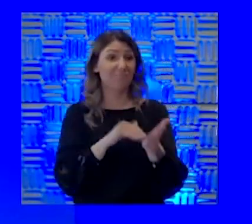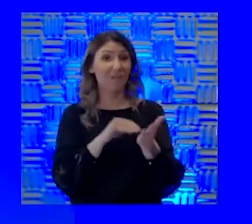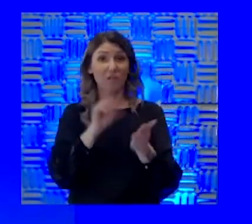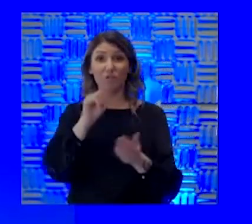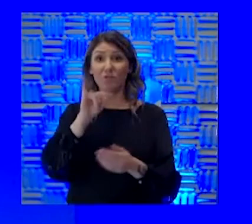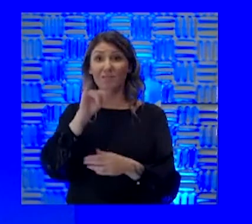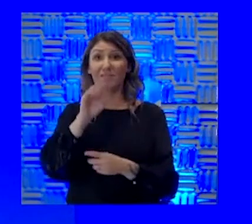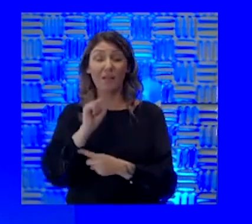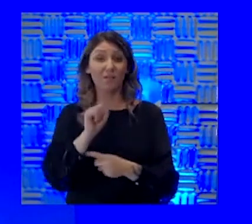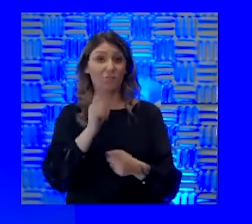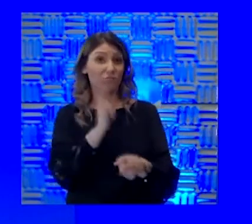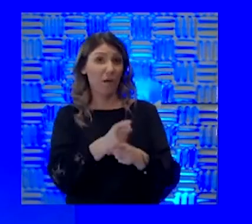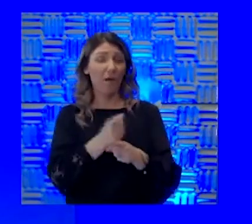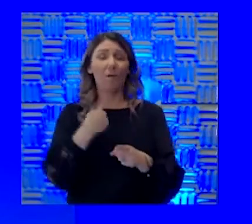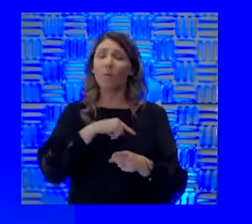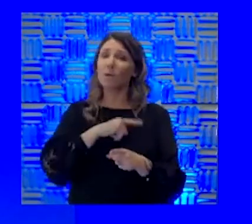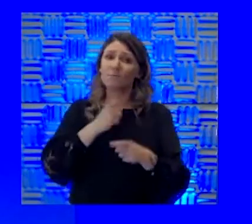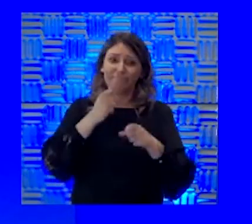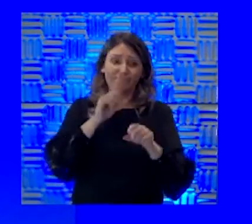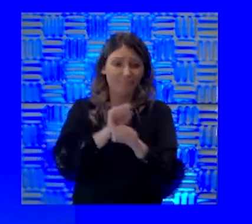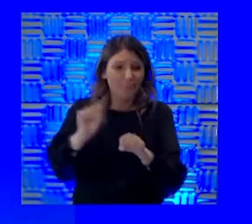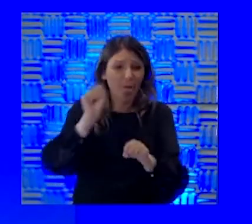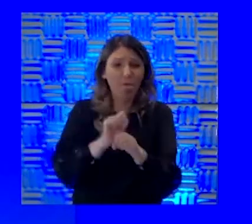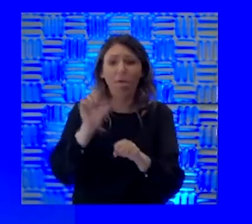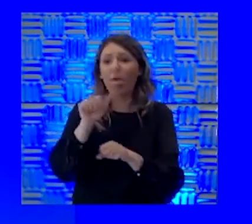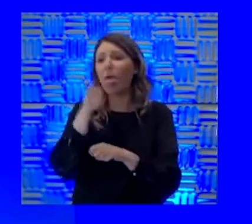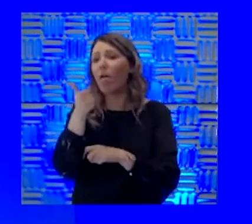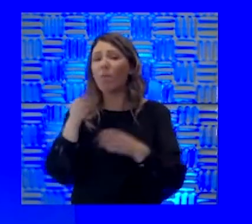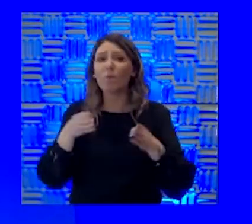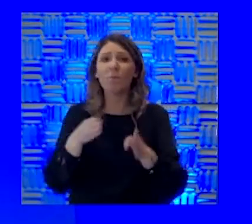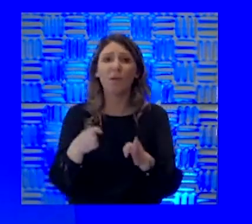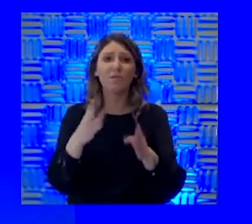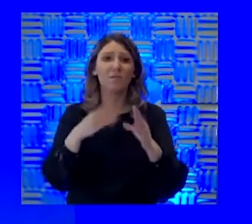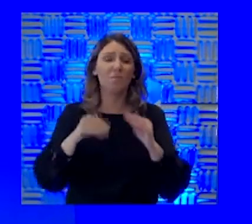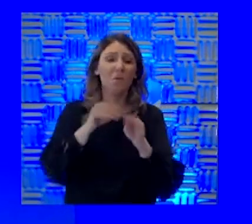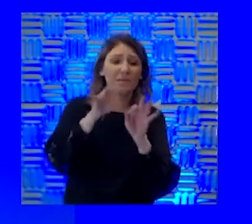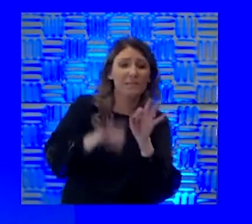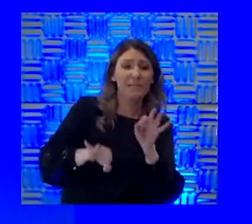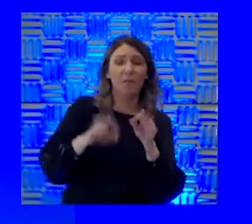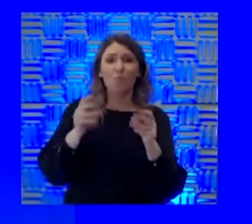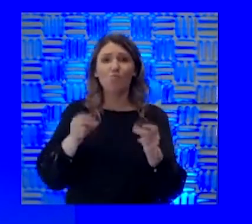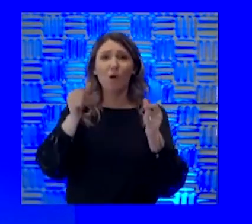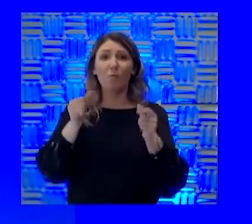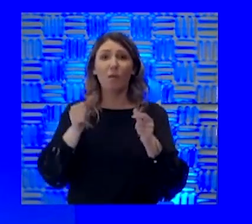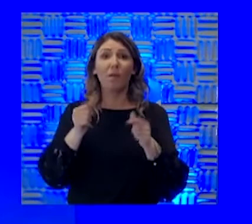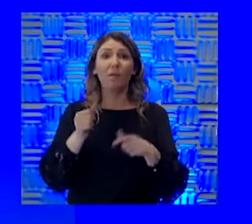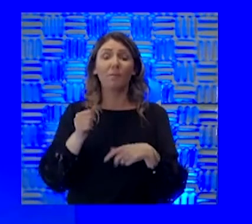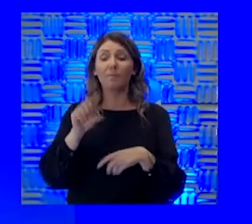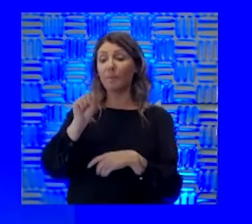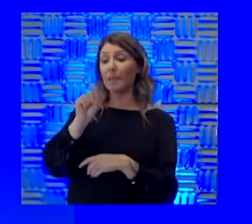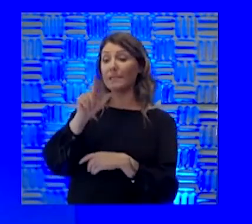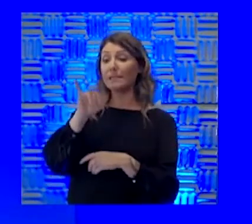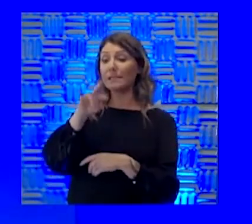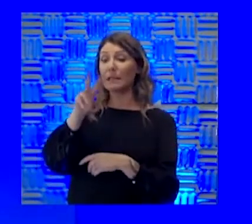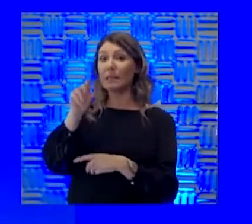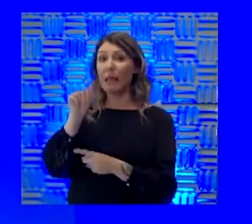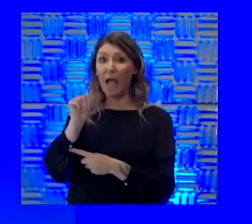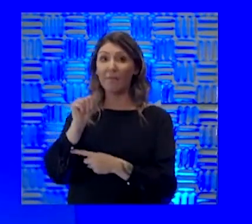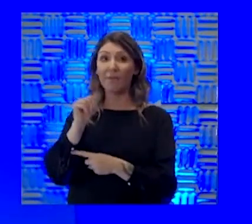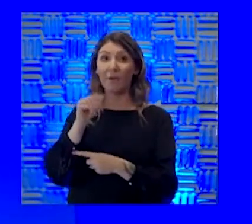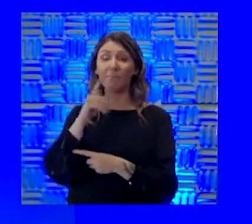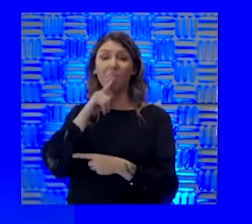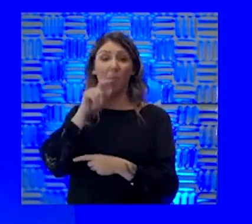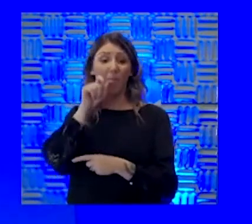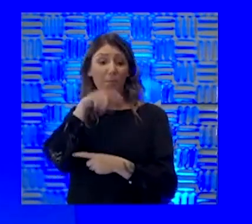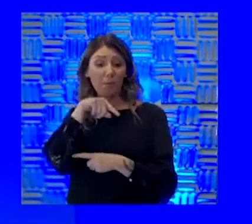are working on other methods to test, simpler methods, more rapid methods. The saliva test is one of the ones that we're looking